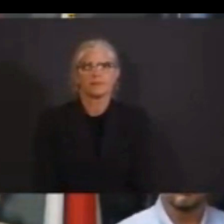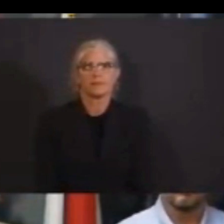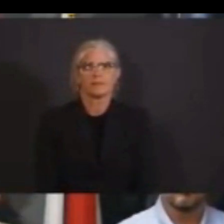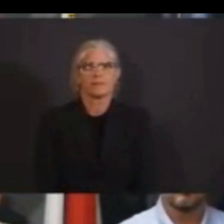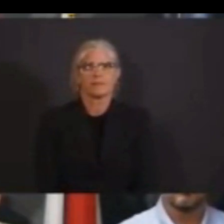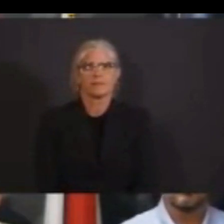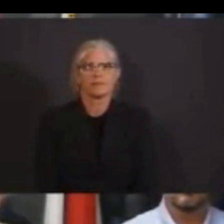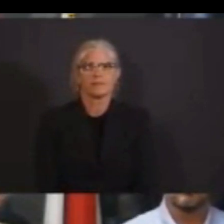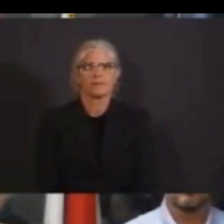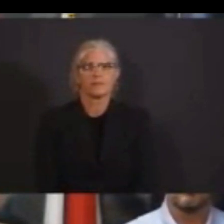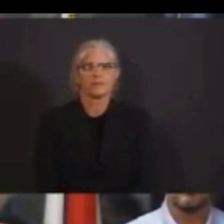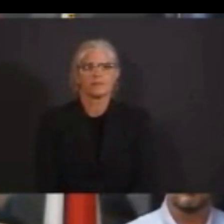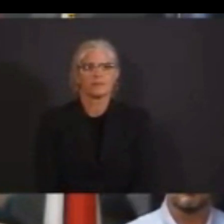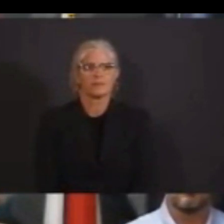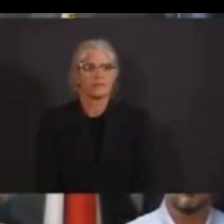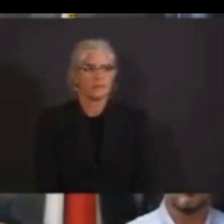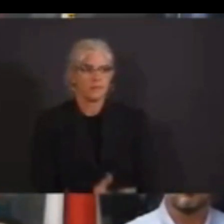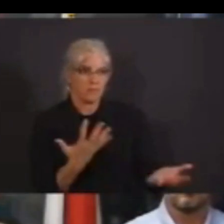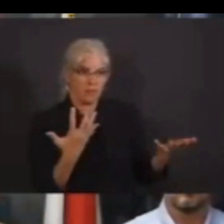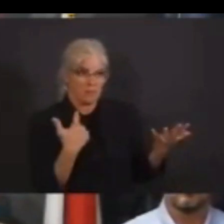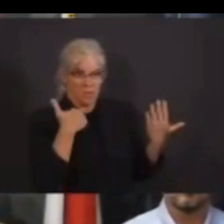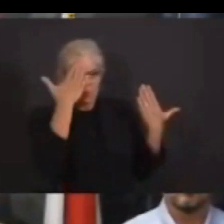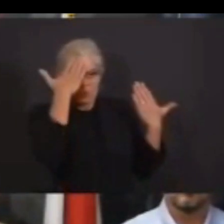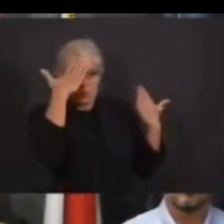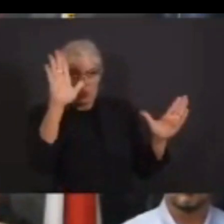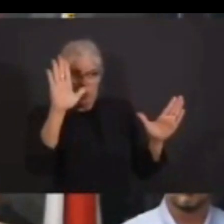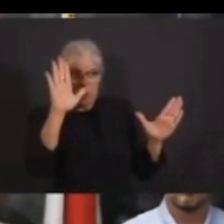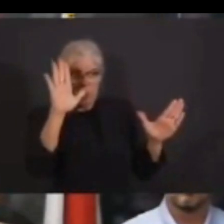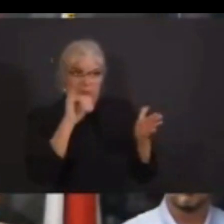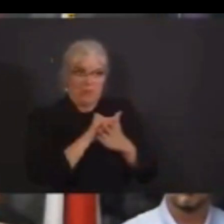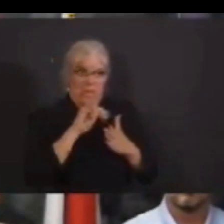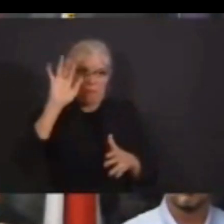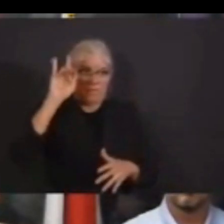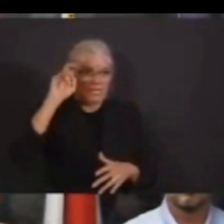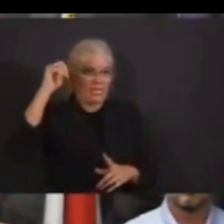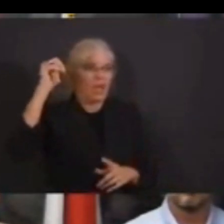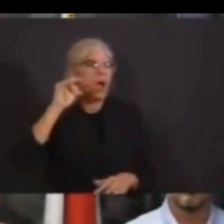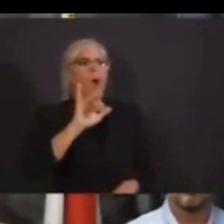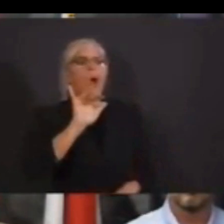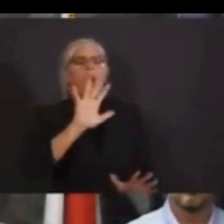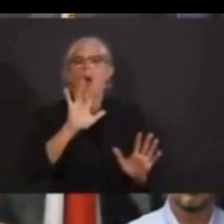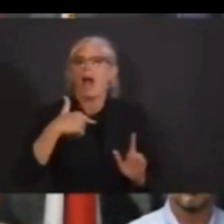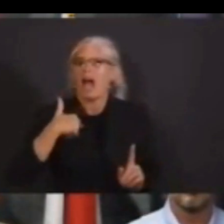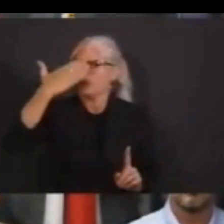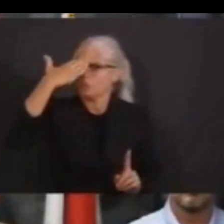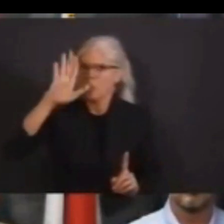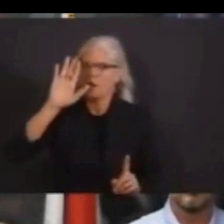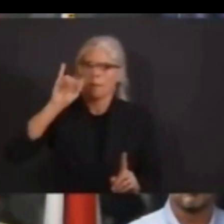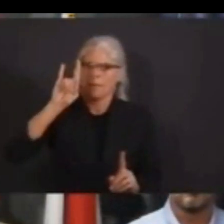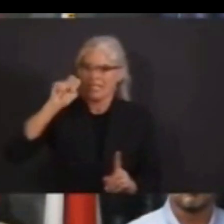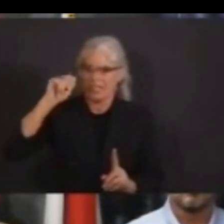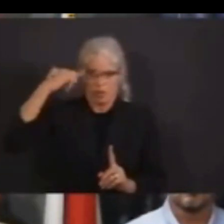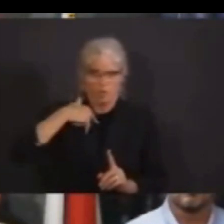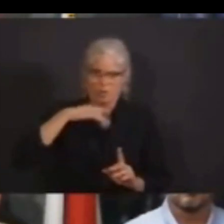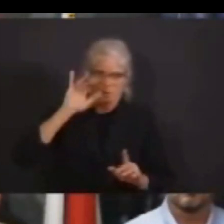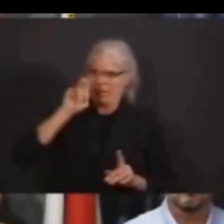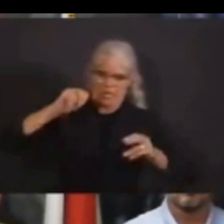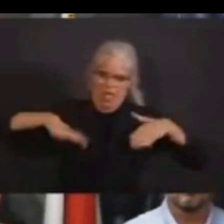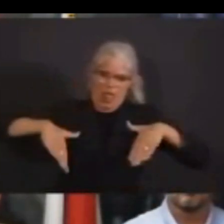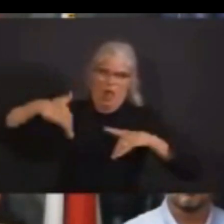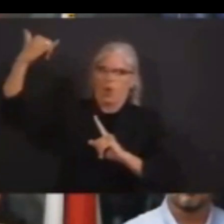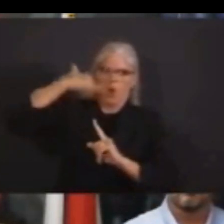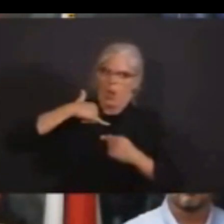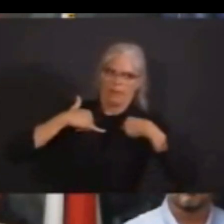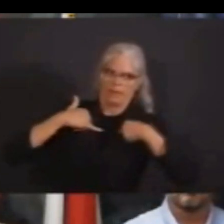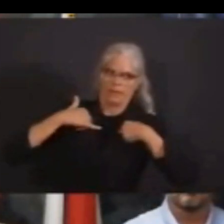I didn't know that she had called, so I'm not sure who they called. They didn't call me, and their characterization of it was something that they